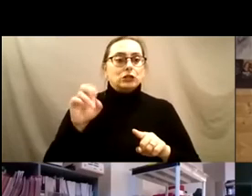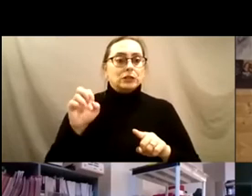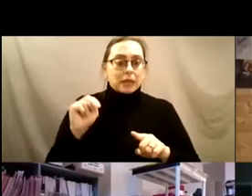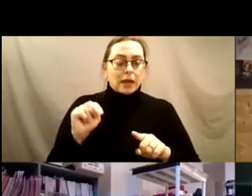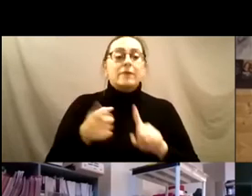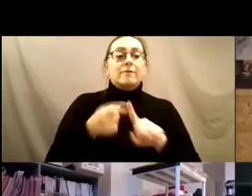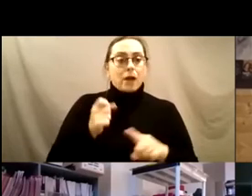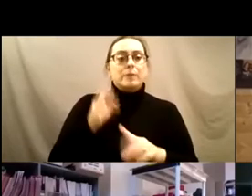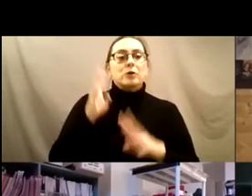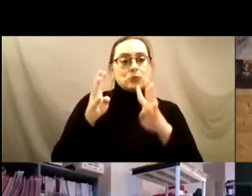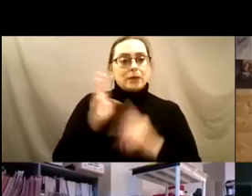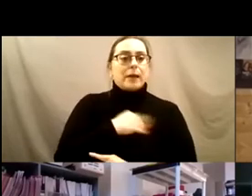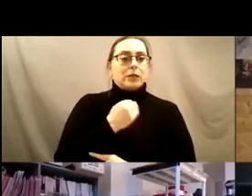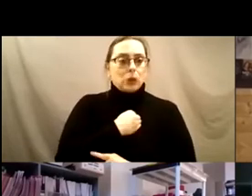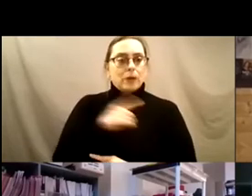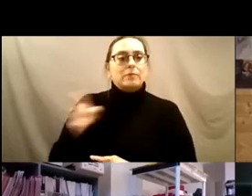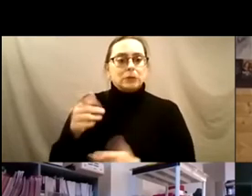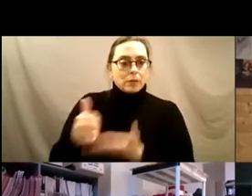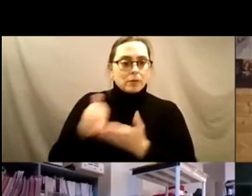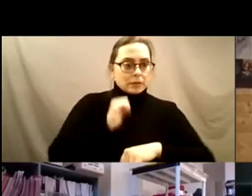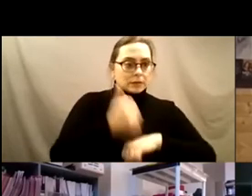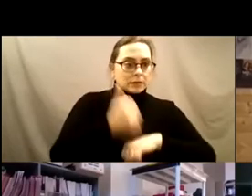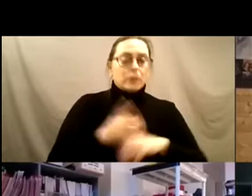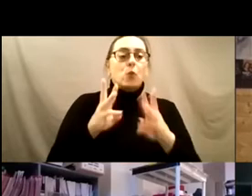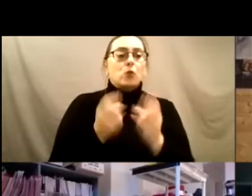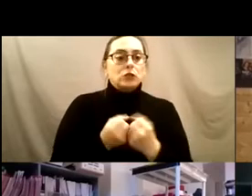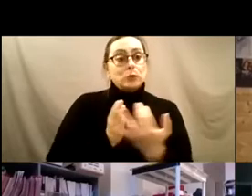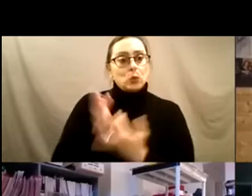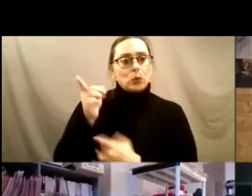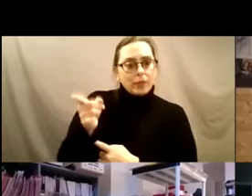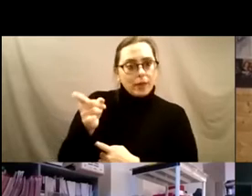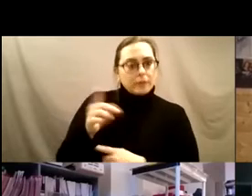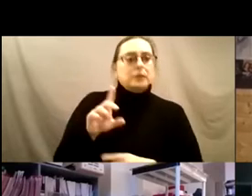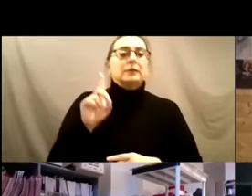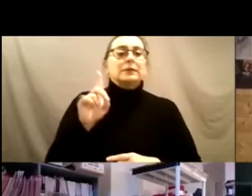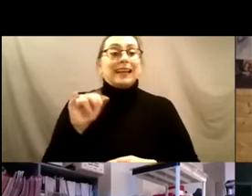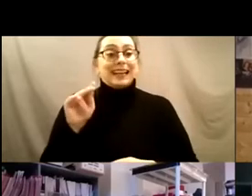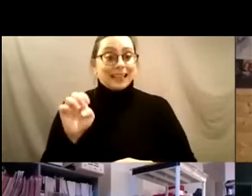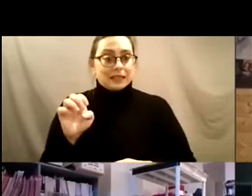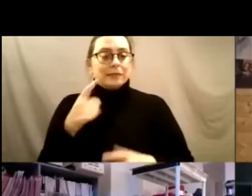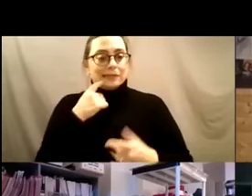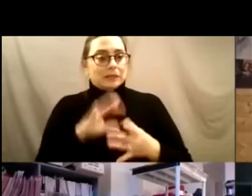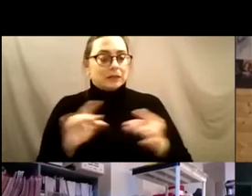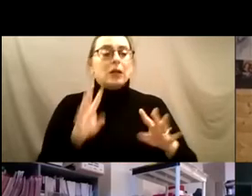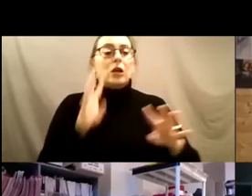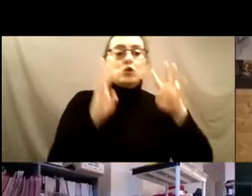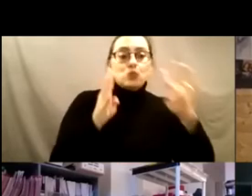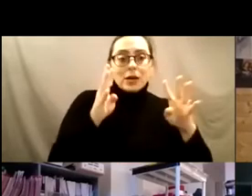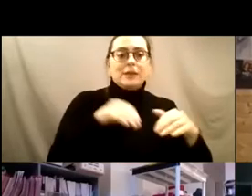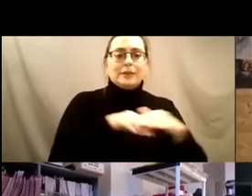Manitoba to put on some workshops through them, which Diane mentioned, called Creative